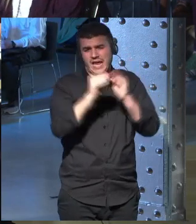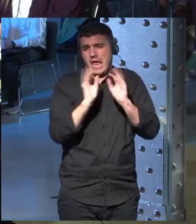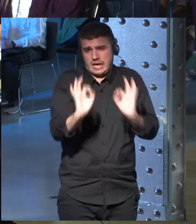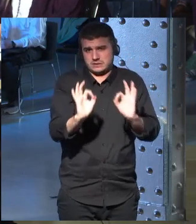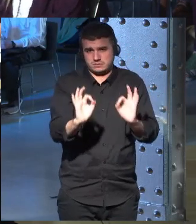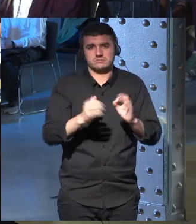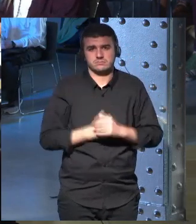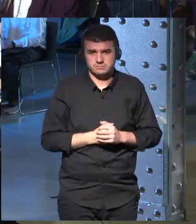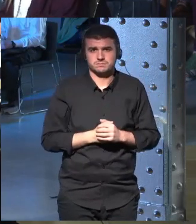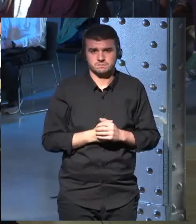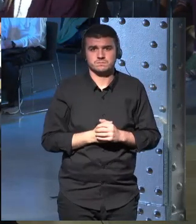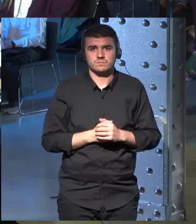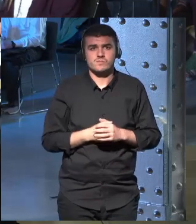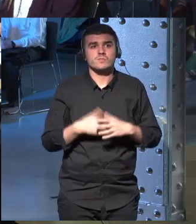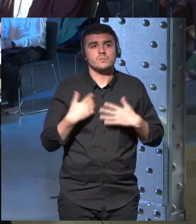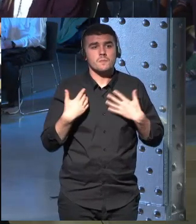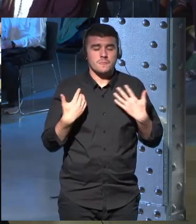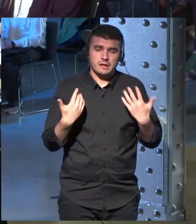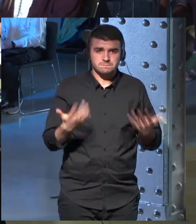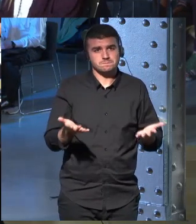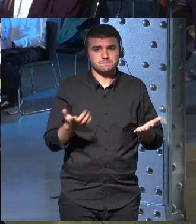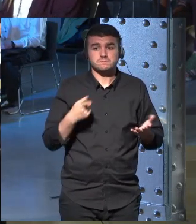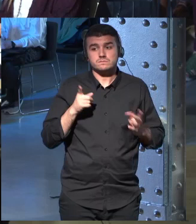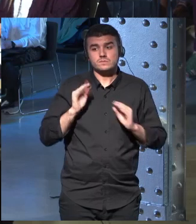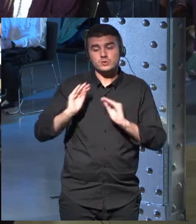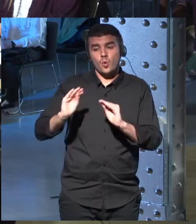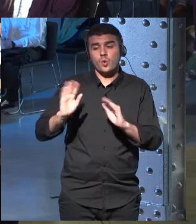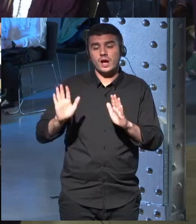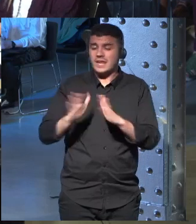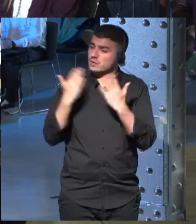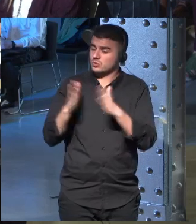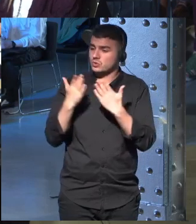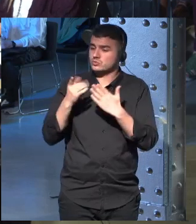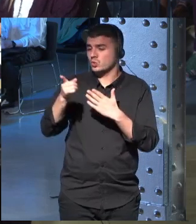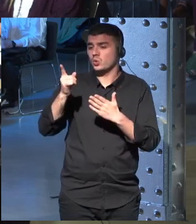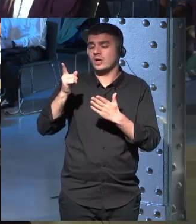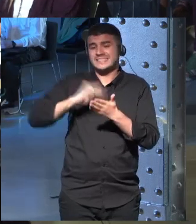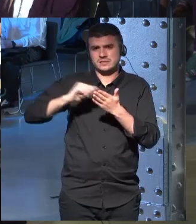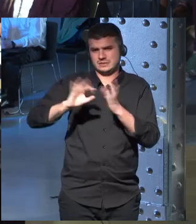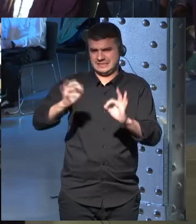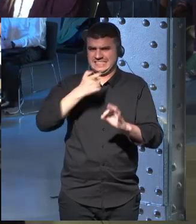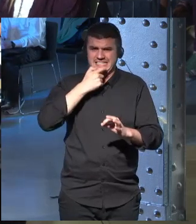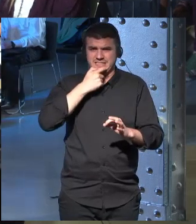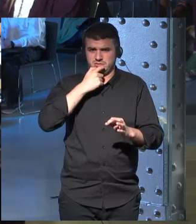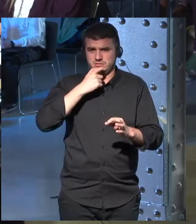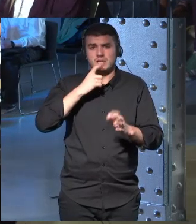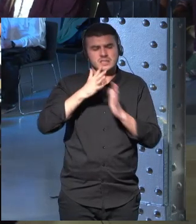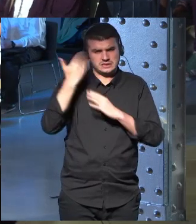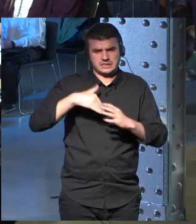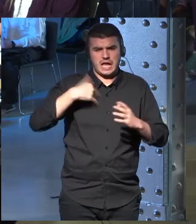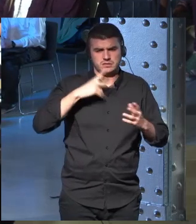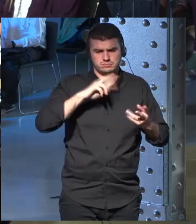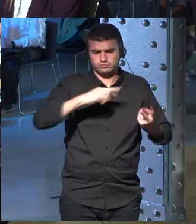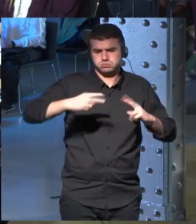Your books are composed in English, and you have made translations from other languages into